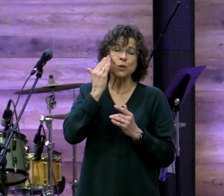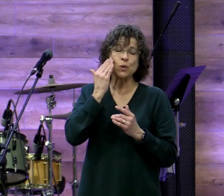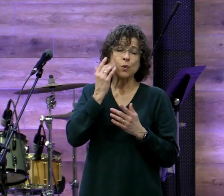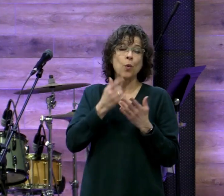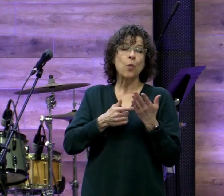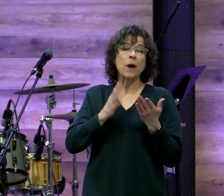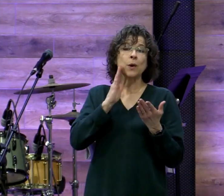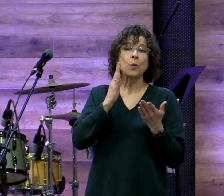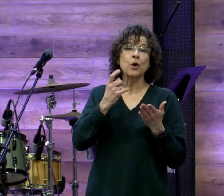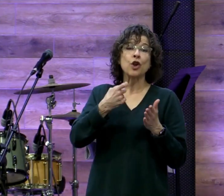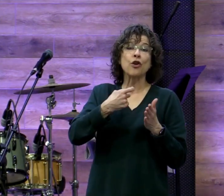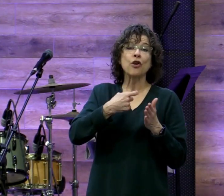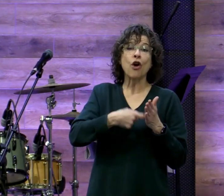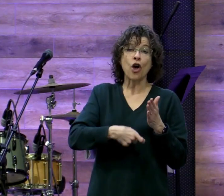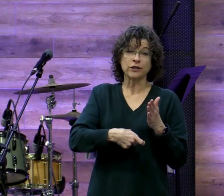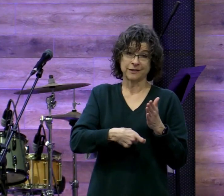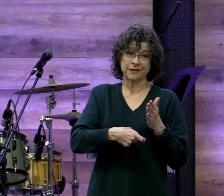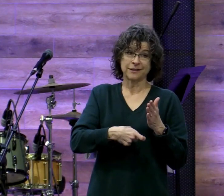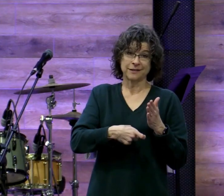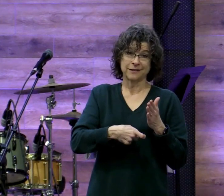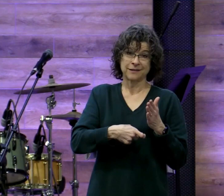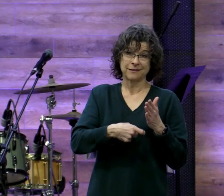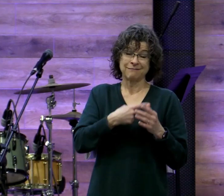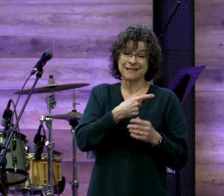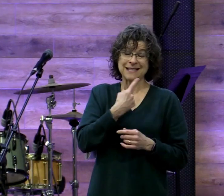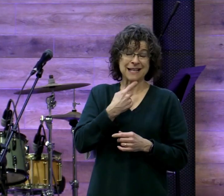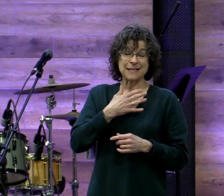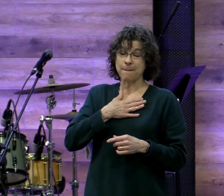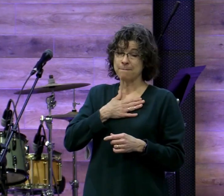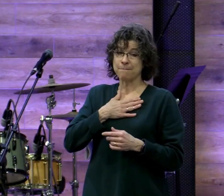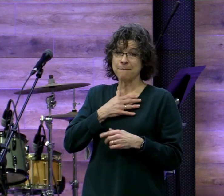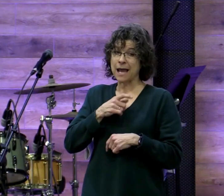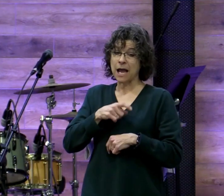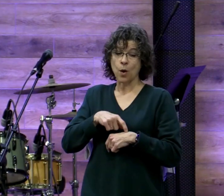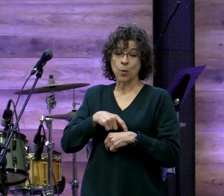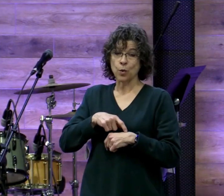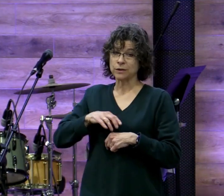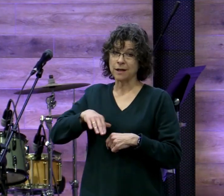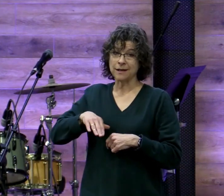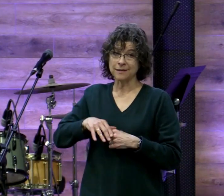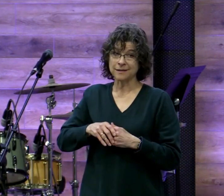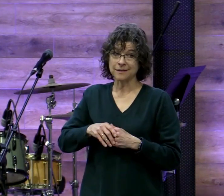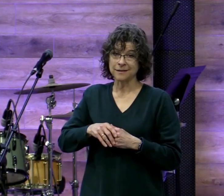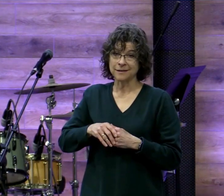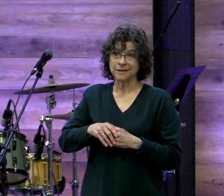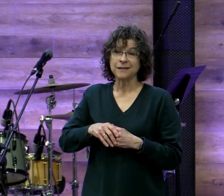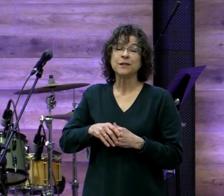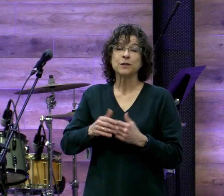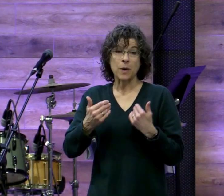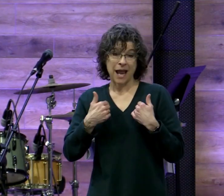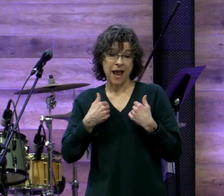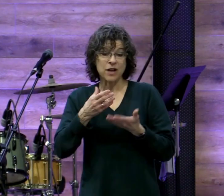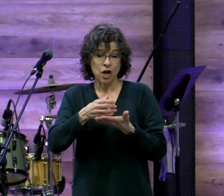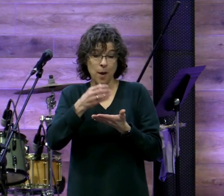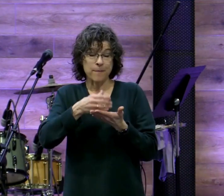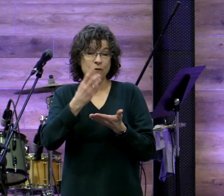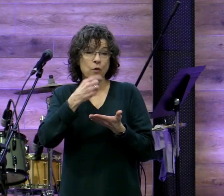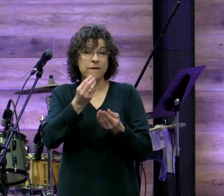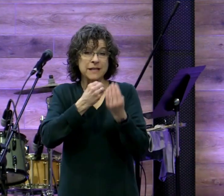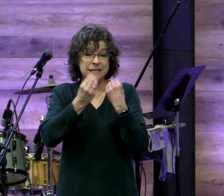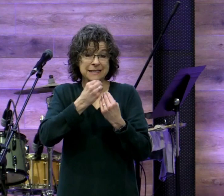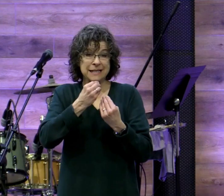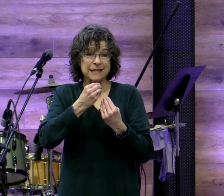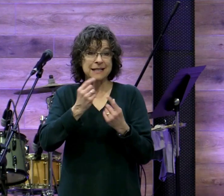My hour has not yet come. See, in the Old Testament, there was a cup of feasting and celebration, but there was another cup that was spoken of